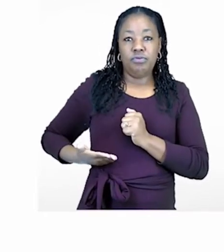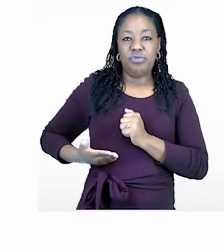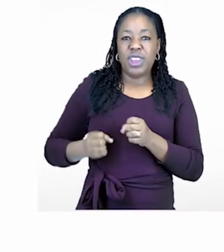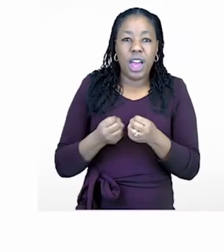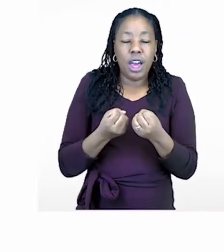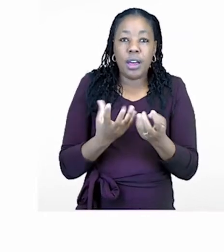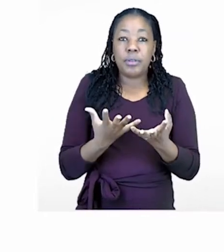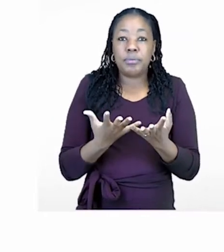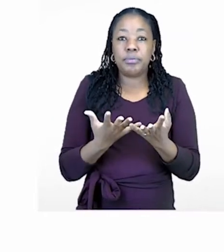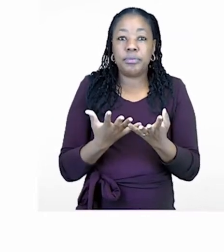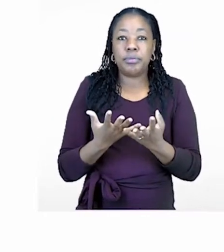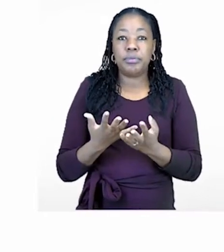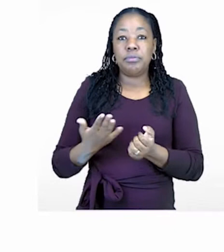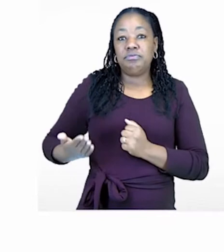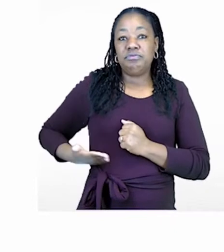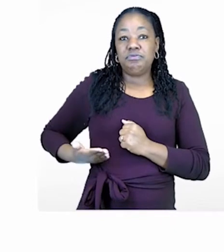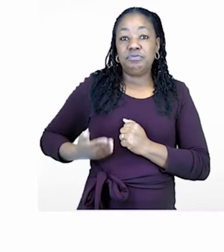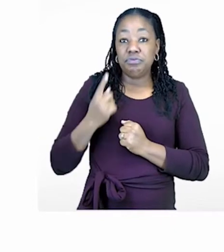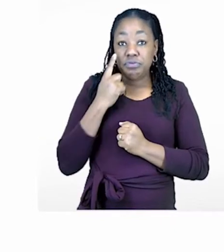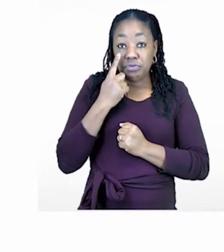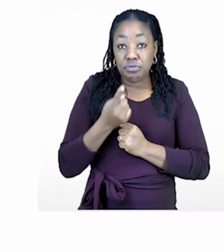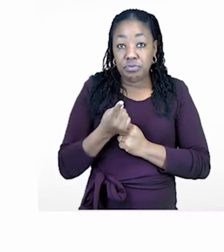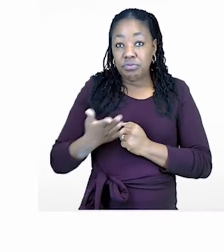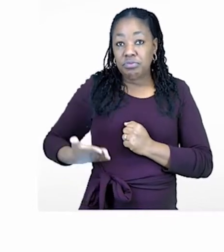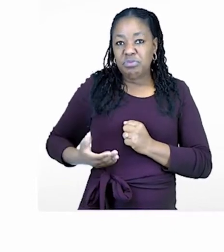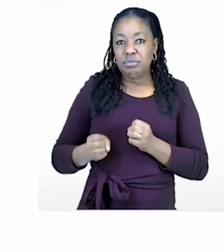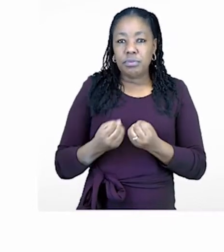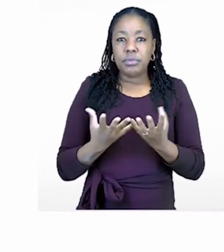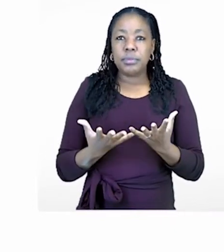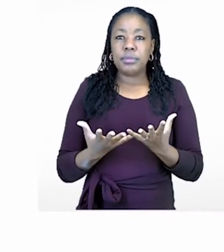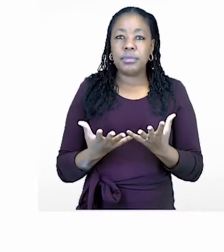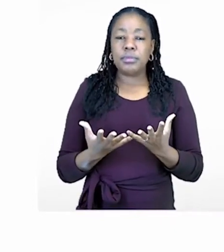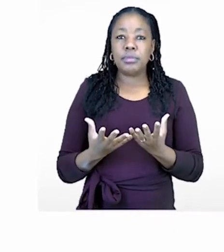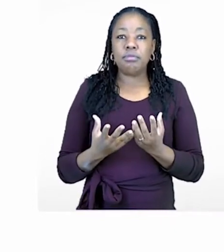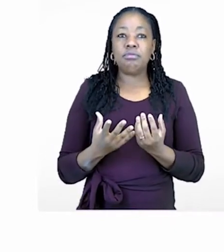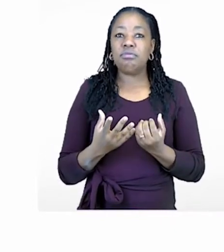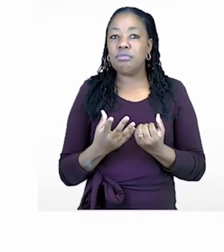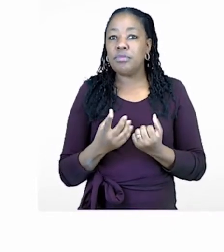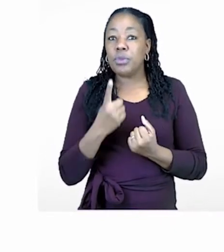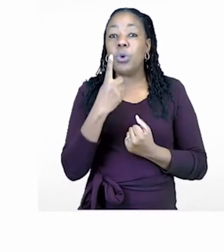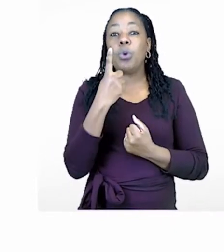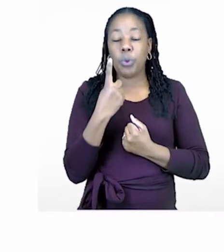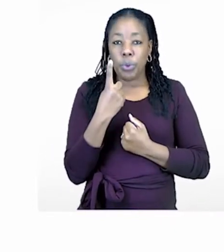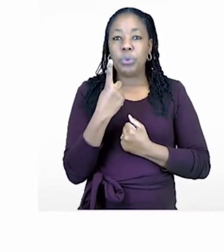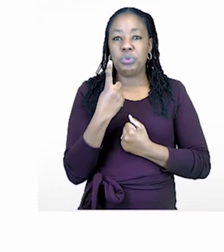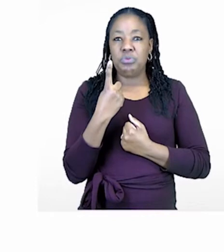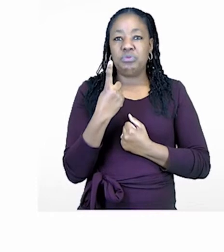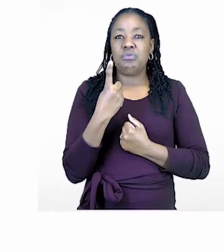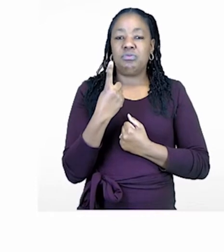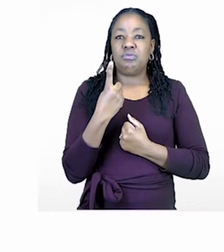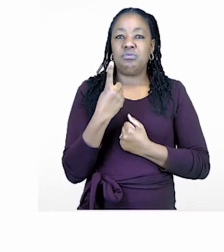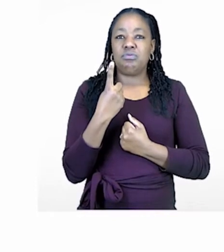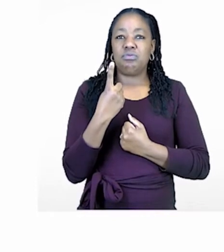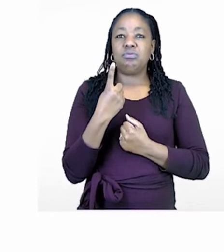many chairs do we have? I can see one. If you guessed one,